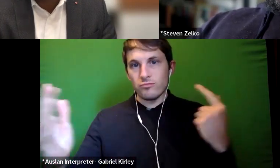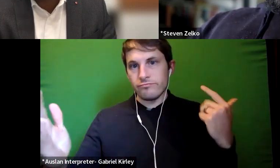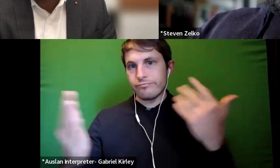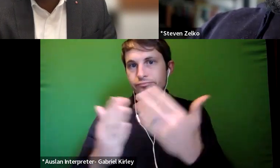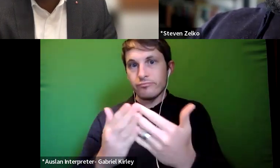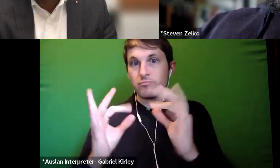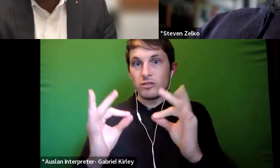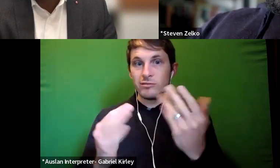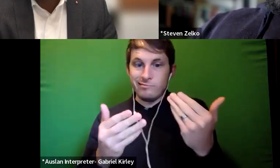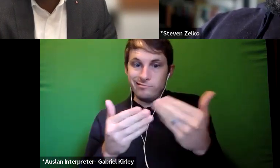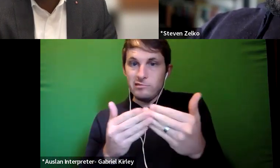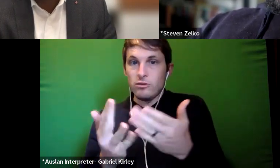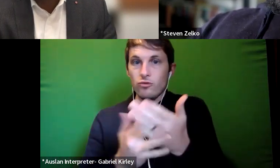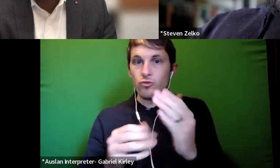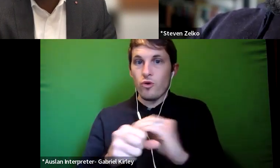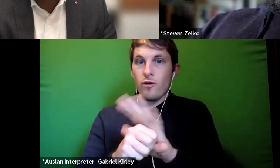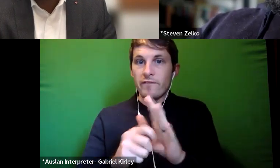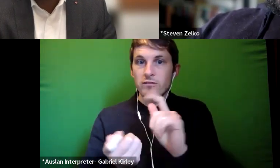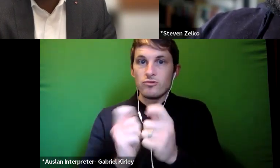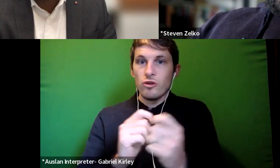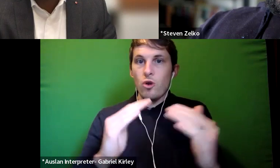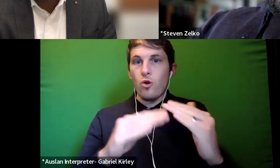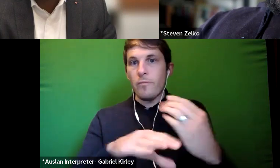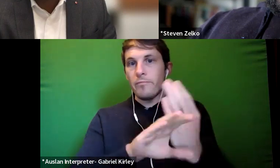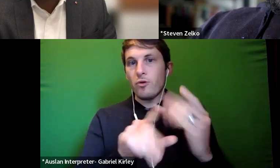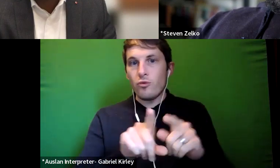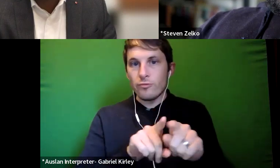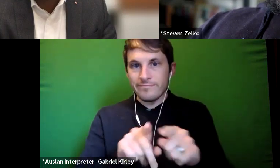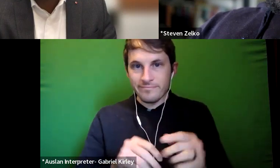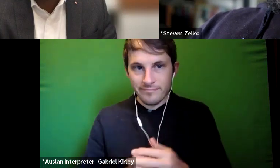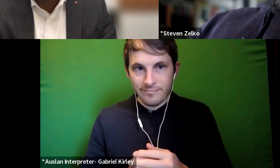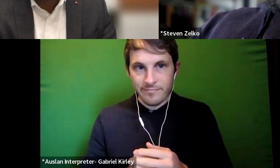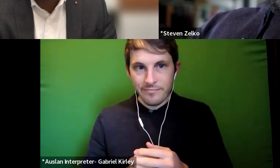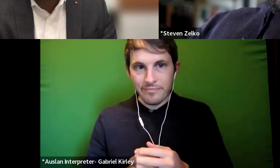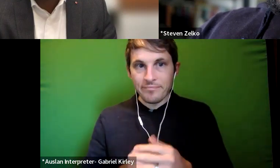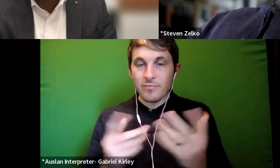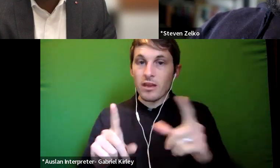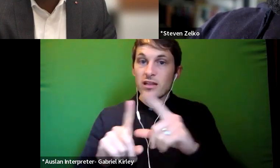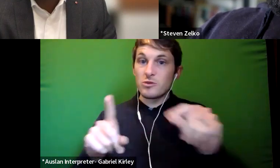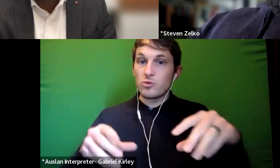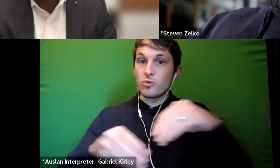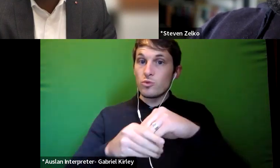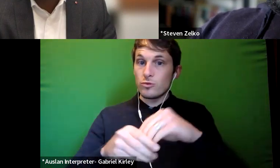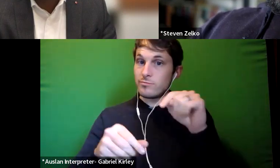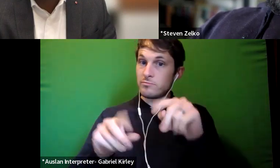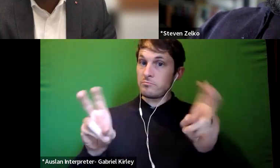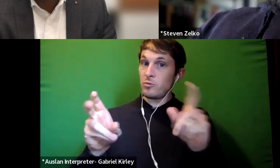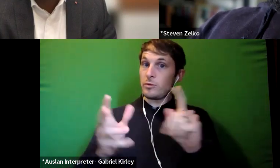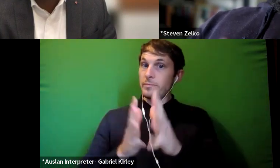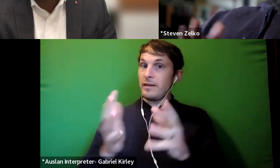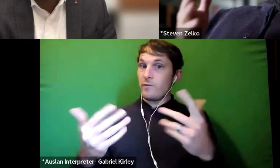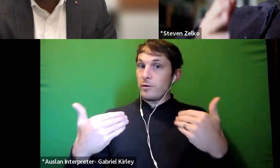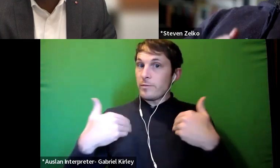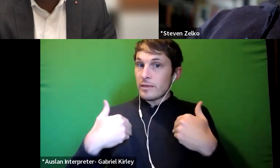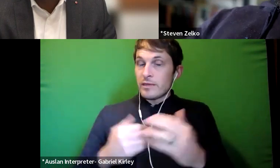COVID and shifting to a more hybrid sort of platform. And at this point, what does digital inclusion actually mean for me? I think it's, and